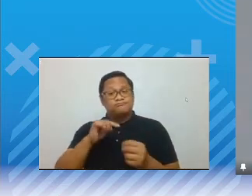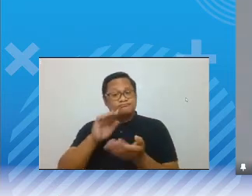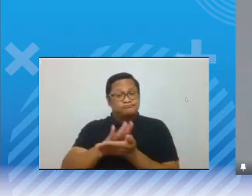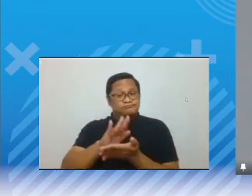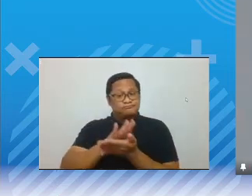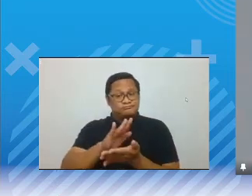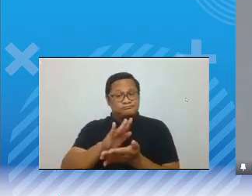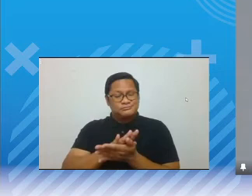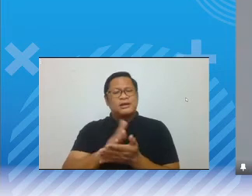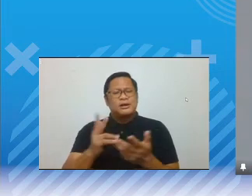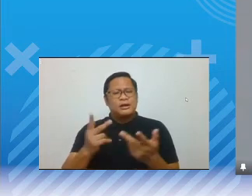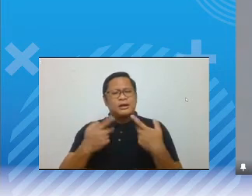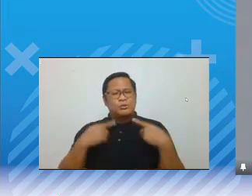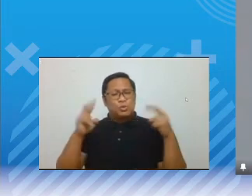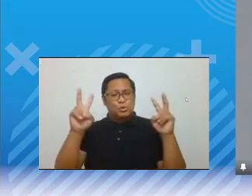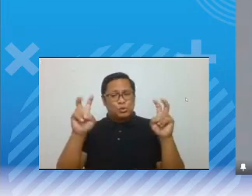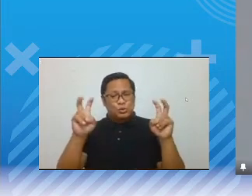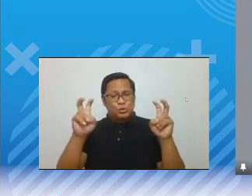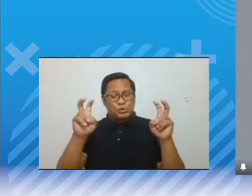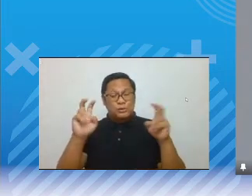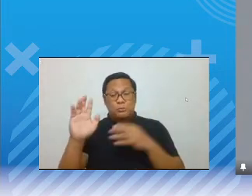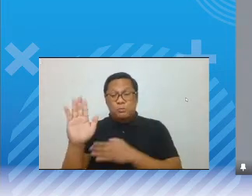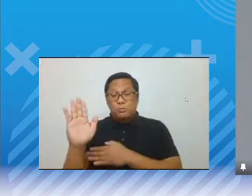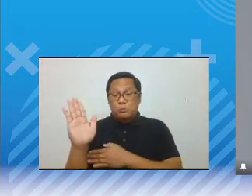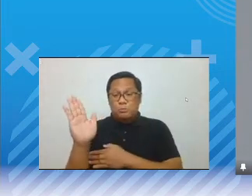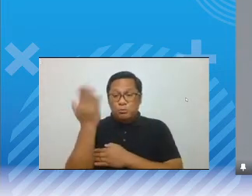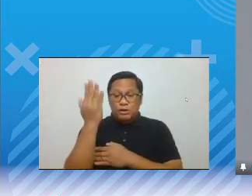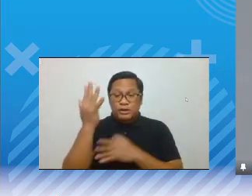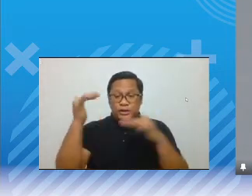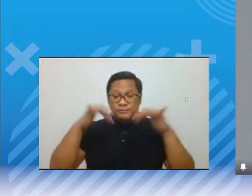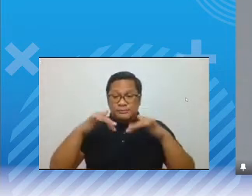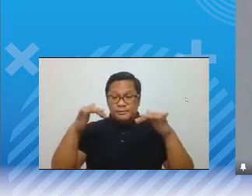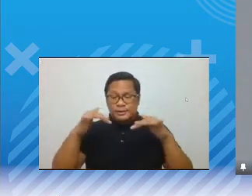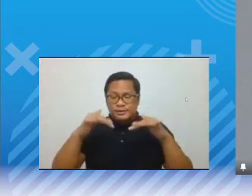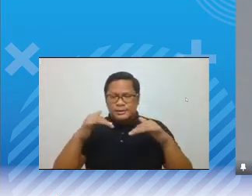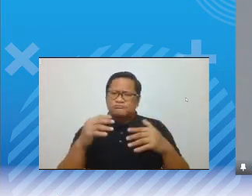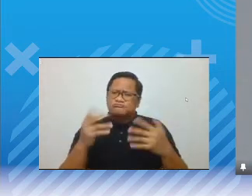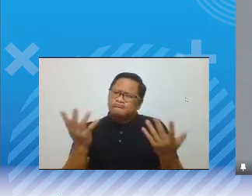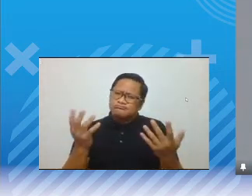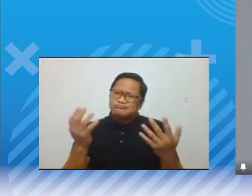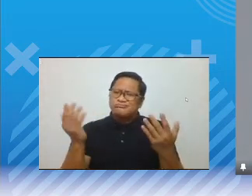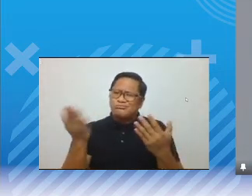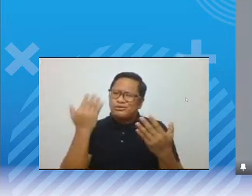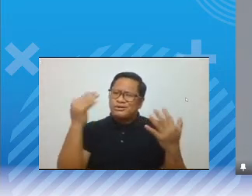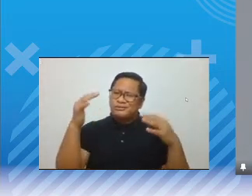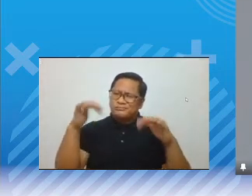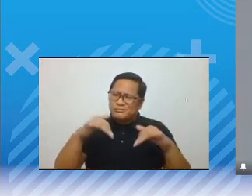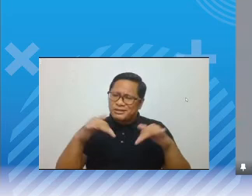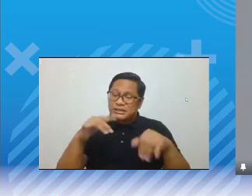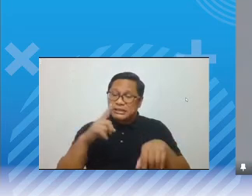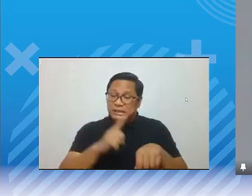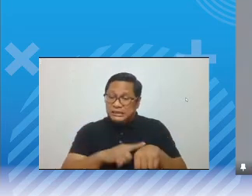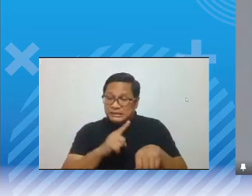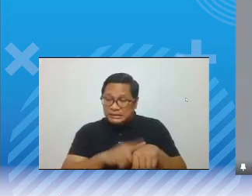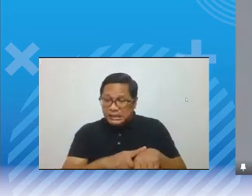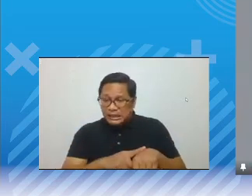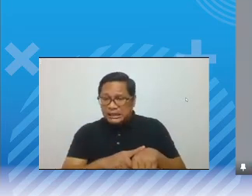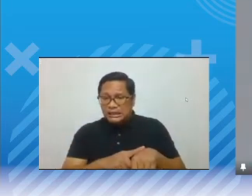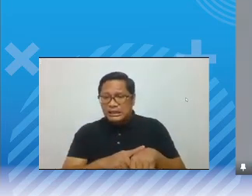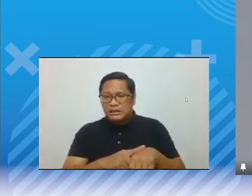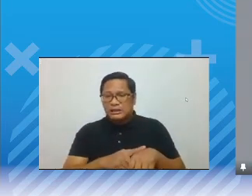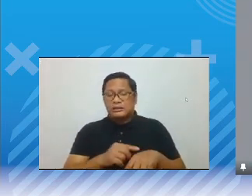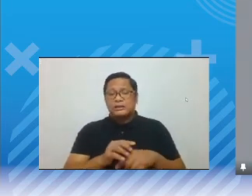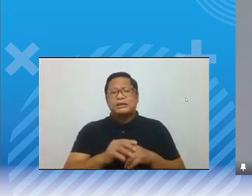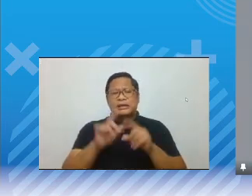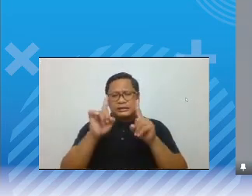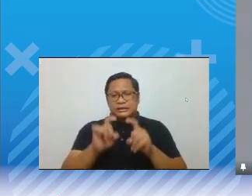we have what we call morning meetings. Morning meetings are time. It's the first thing in the morning